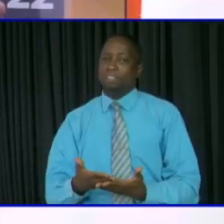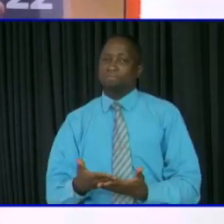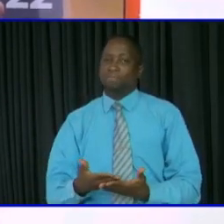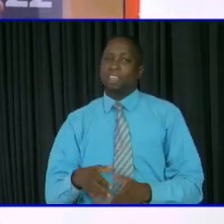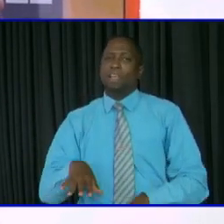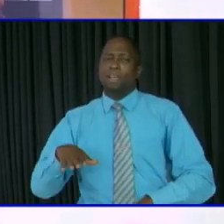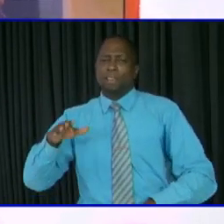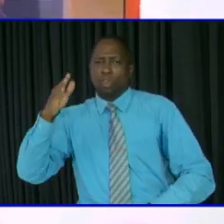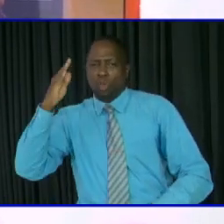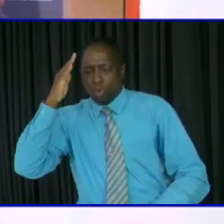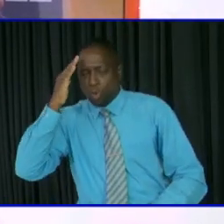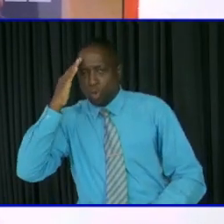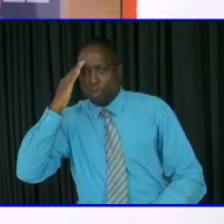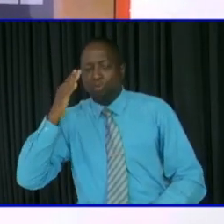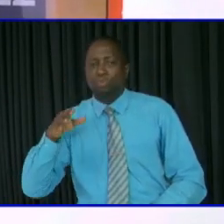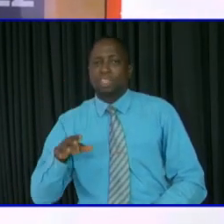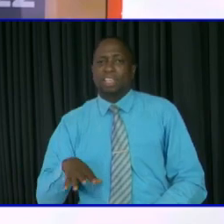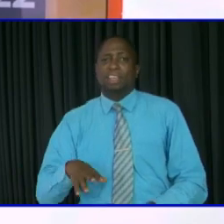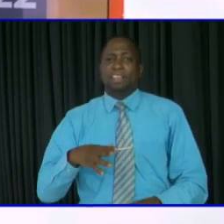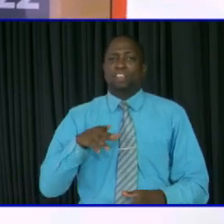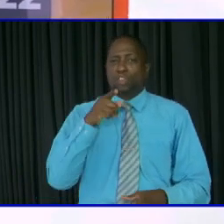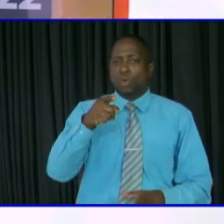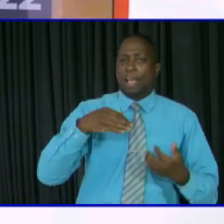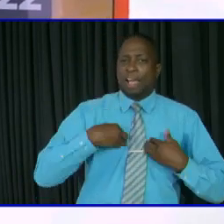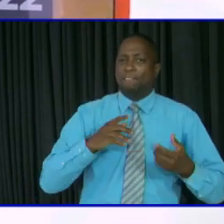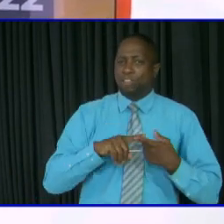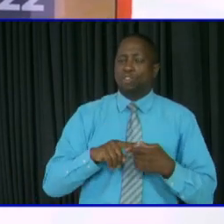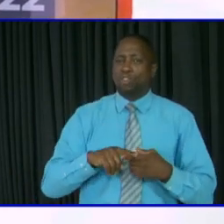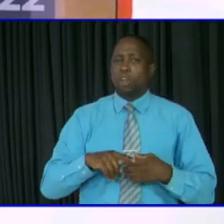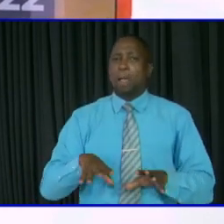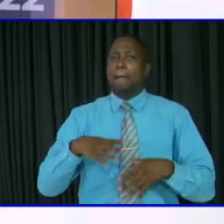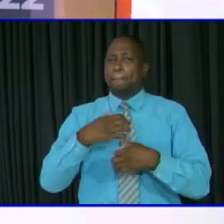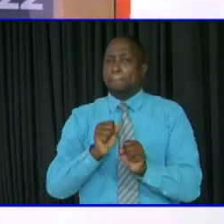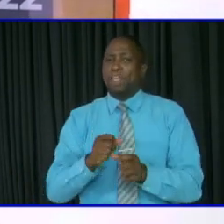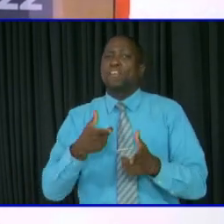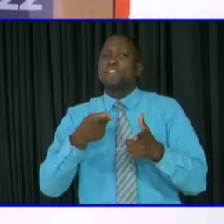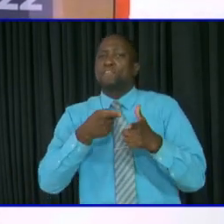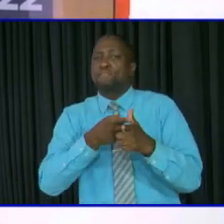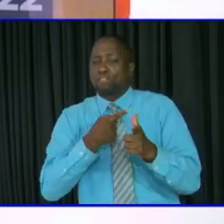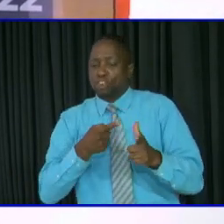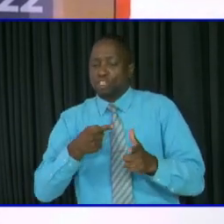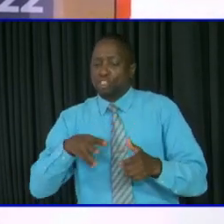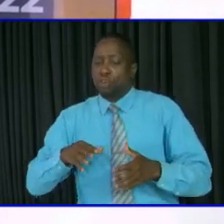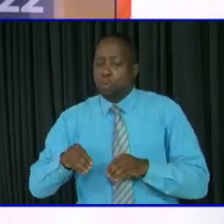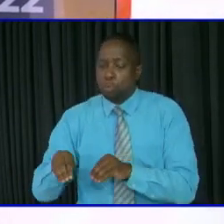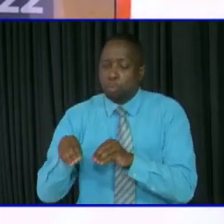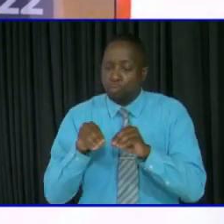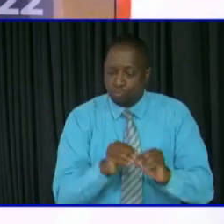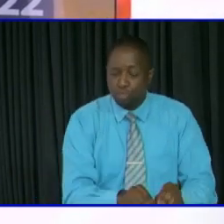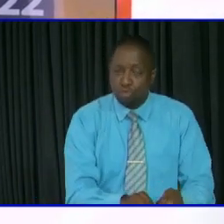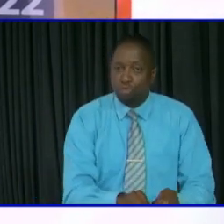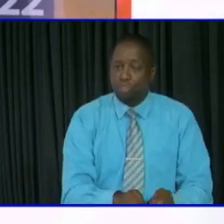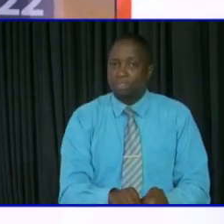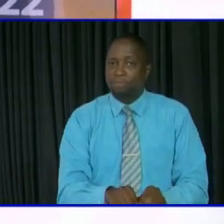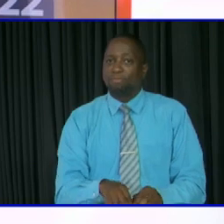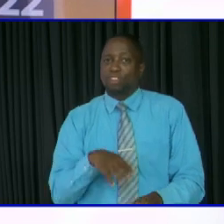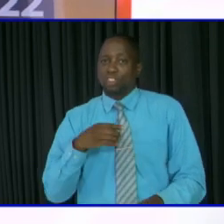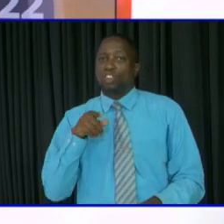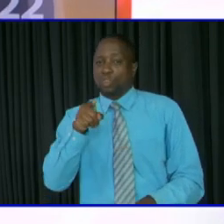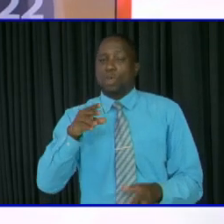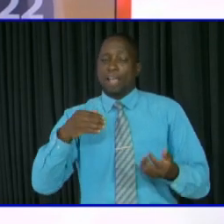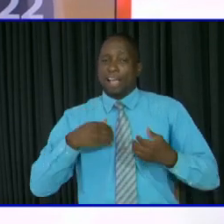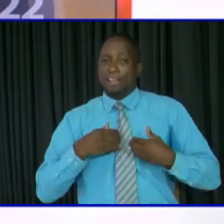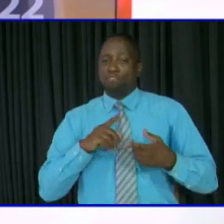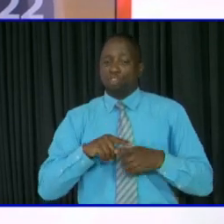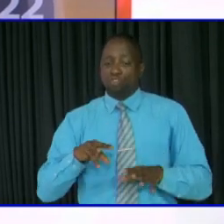the journey begins with the first step. Jesus will not help you to see what to do 10